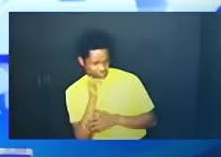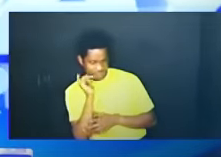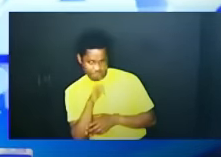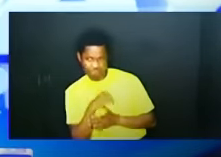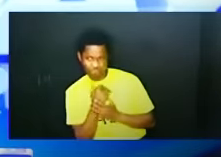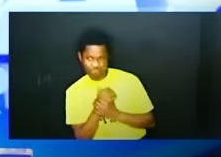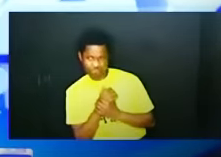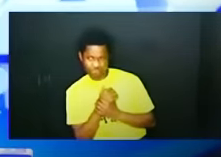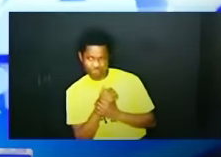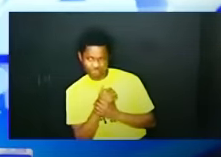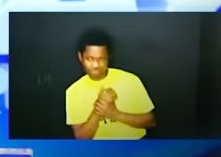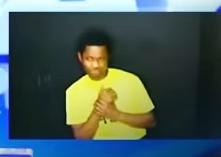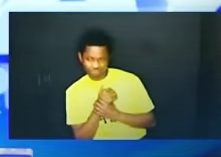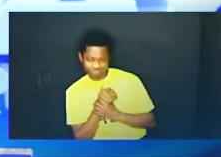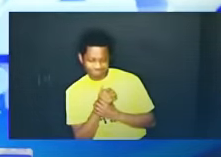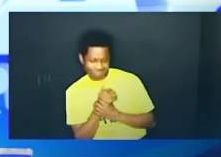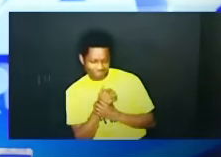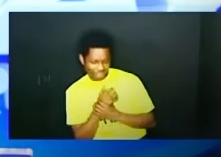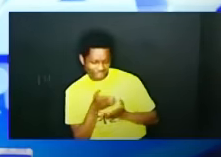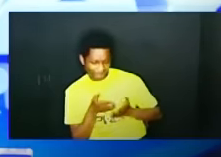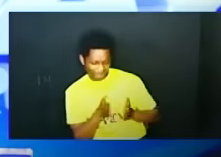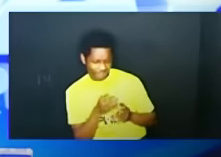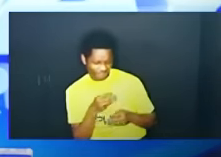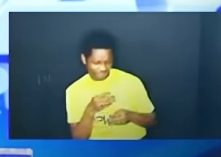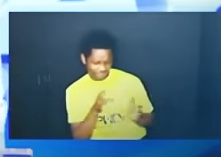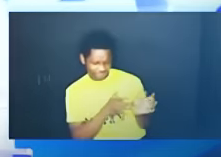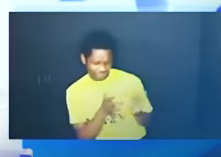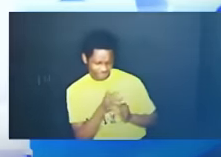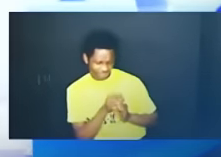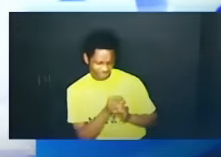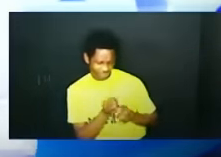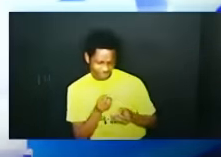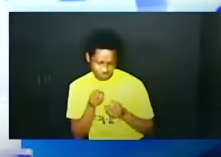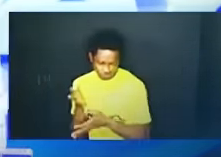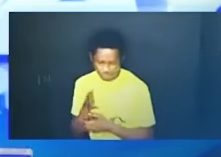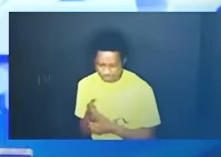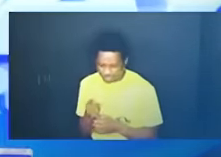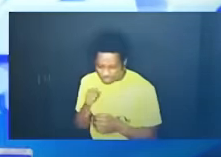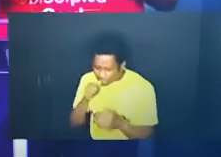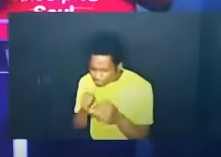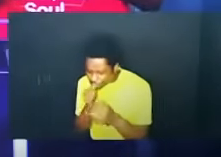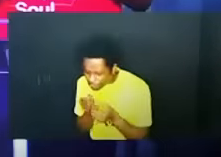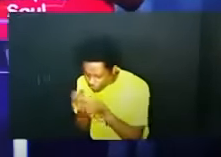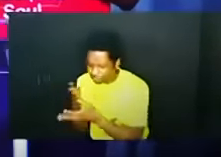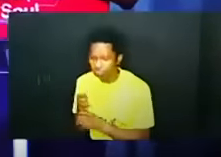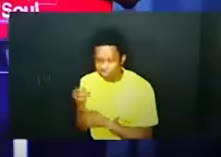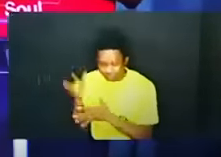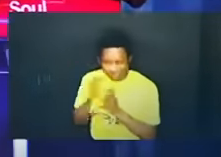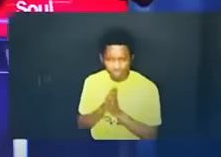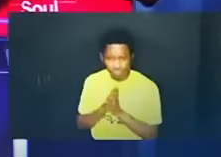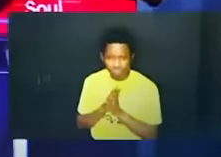to reveal a secret to her. And my Jesus can hint us some power.